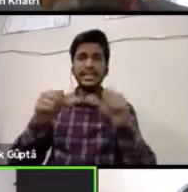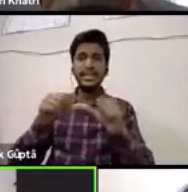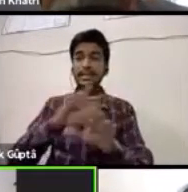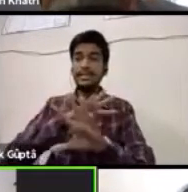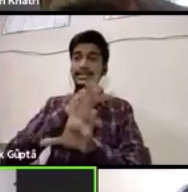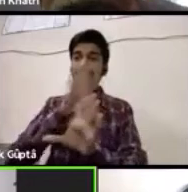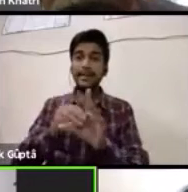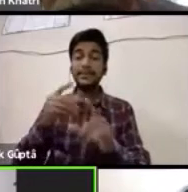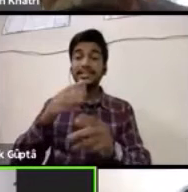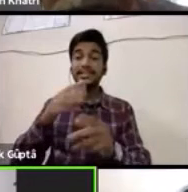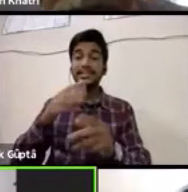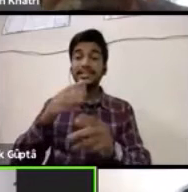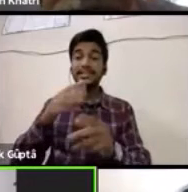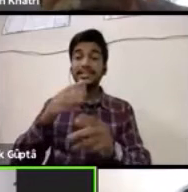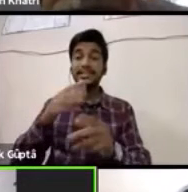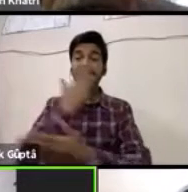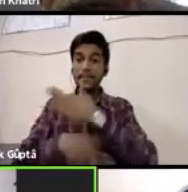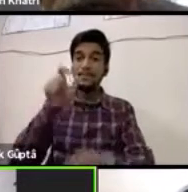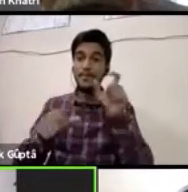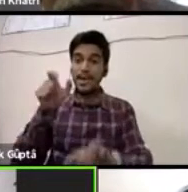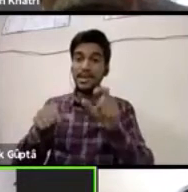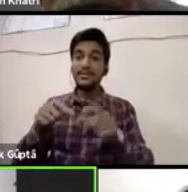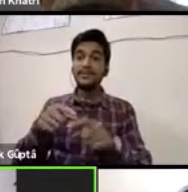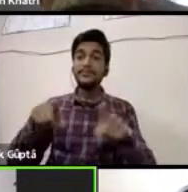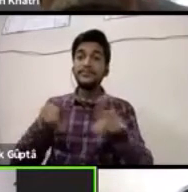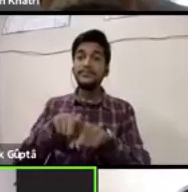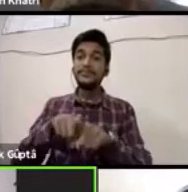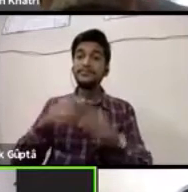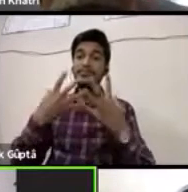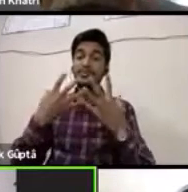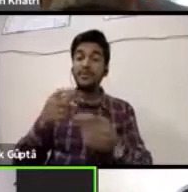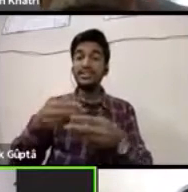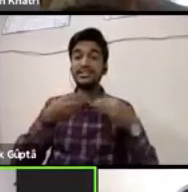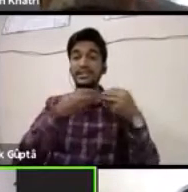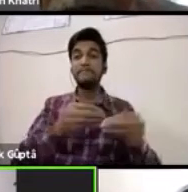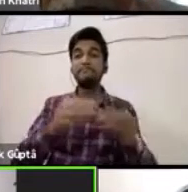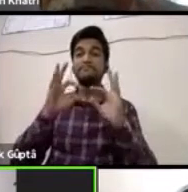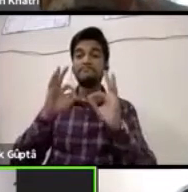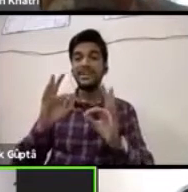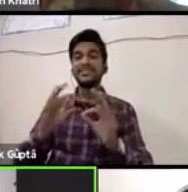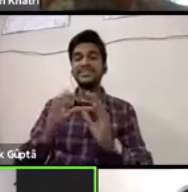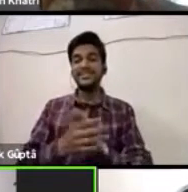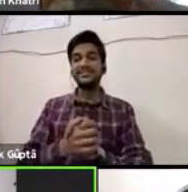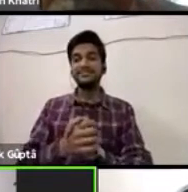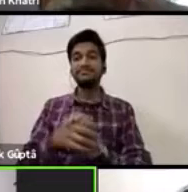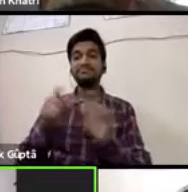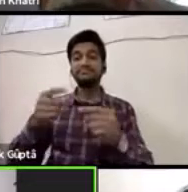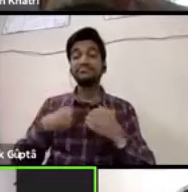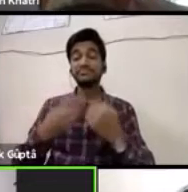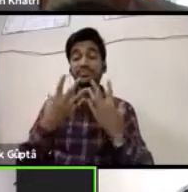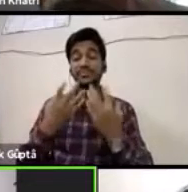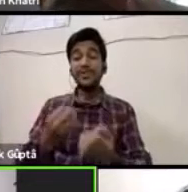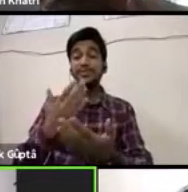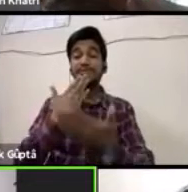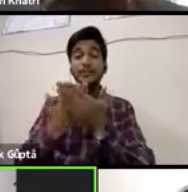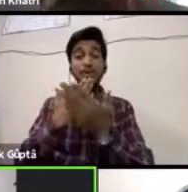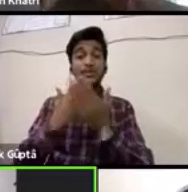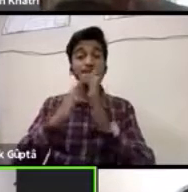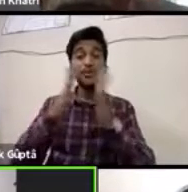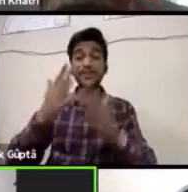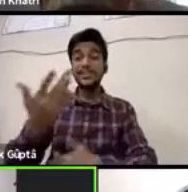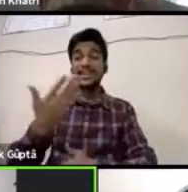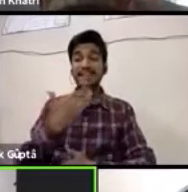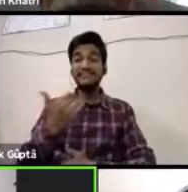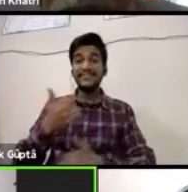are all implemented to the T. So I want to again thank you for giving me this opportunity, and I